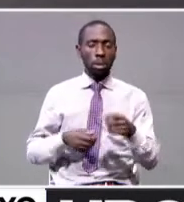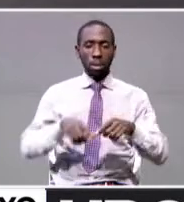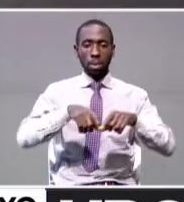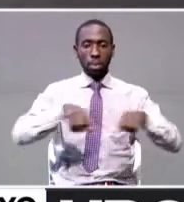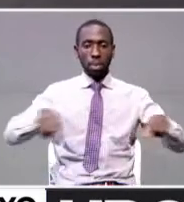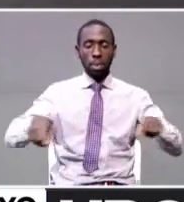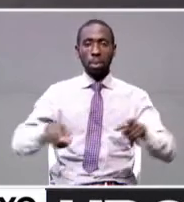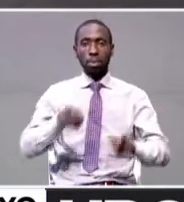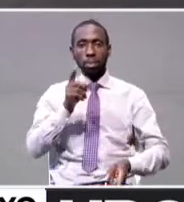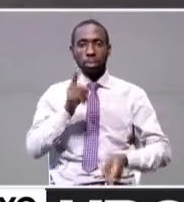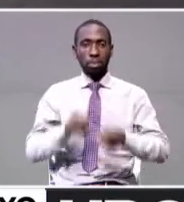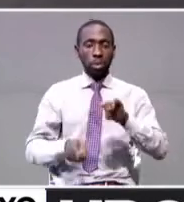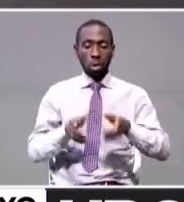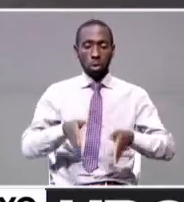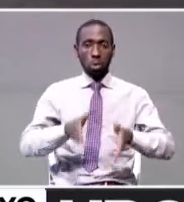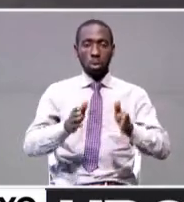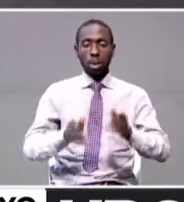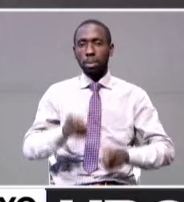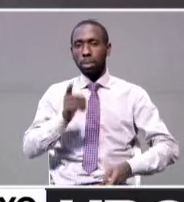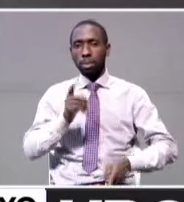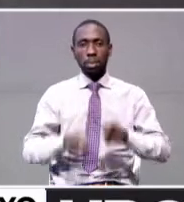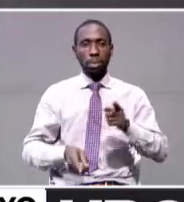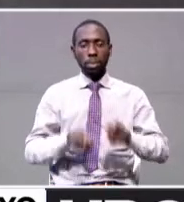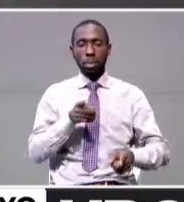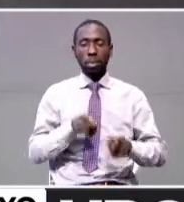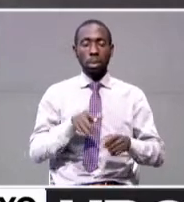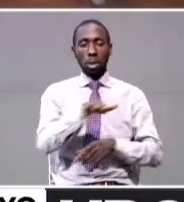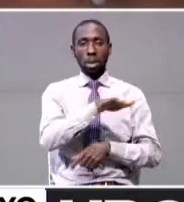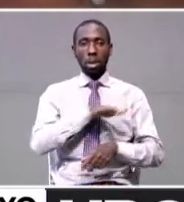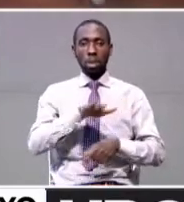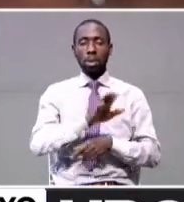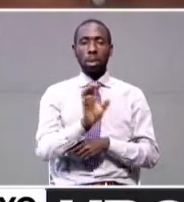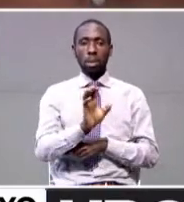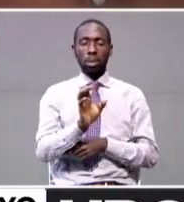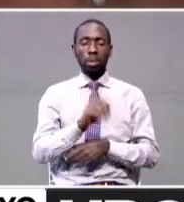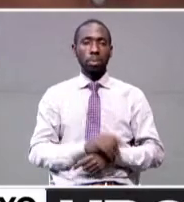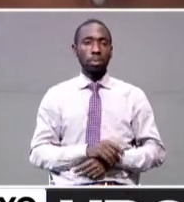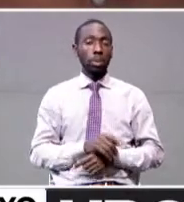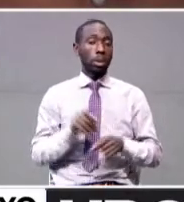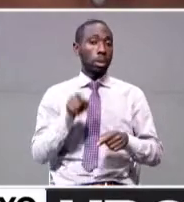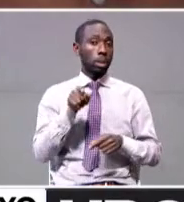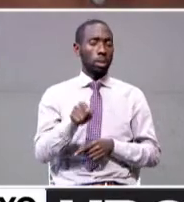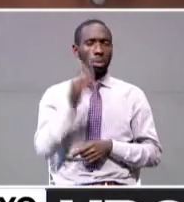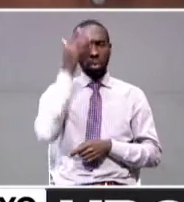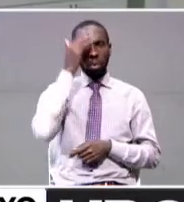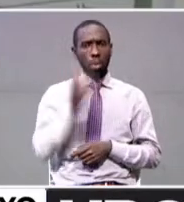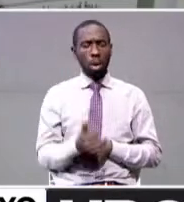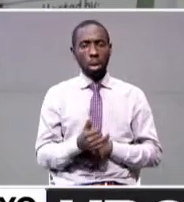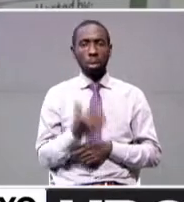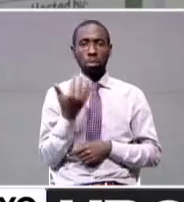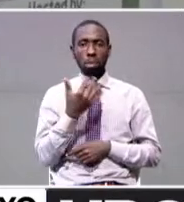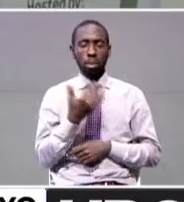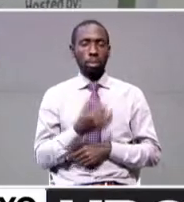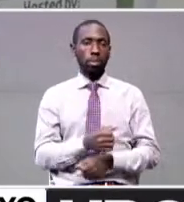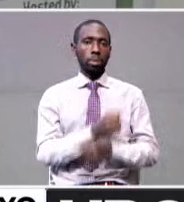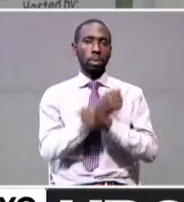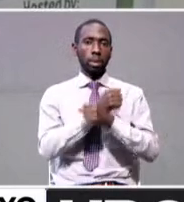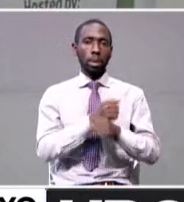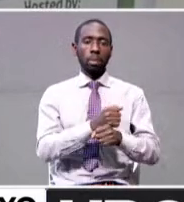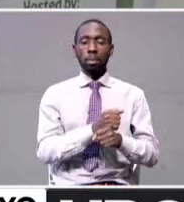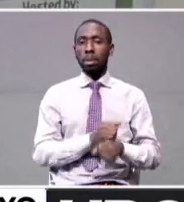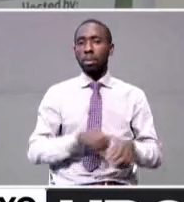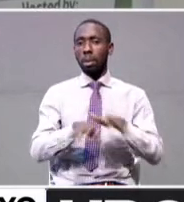gyoddukira ku luguudo mu Katwe Town Council. Emizannyo gino gigendereddwamu okulaba nga bakuuma obutonde bw'ensi